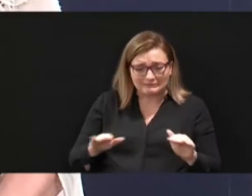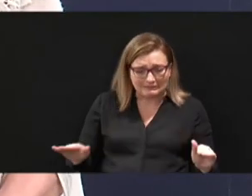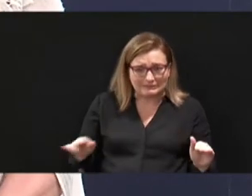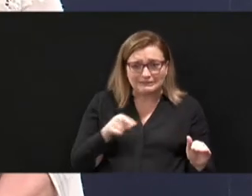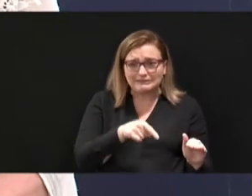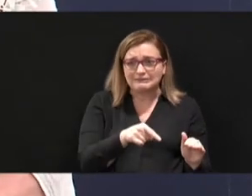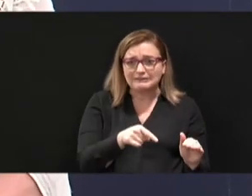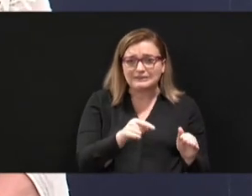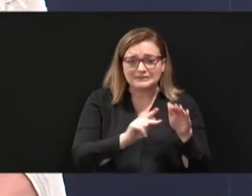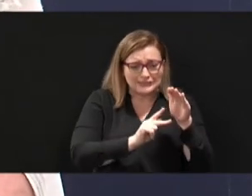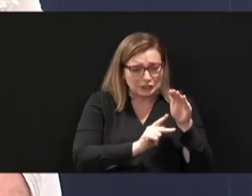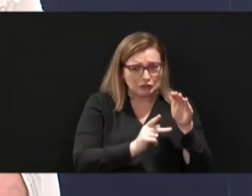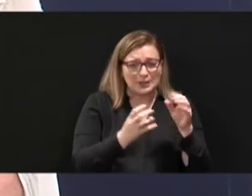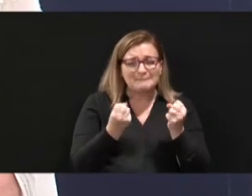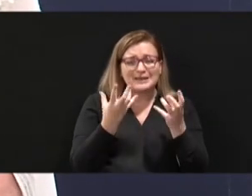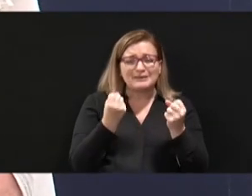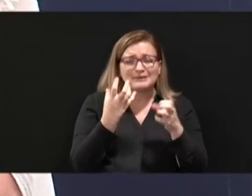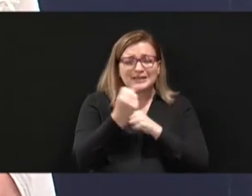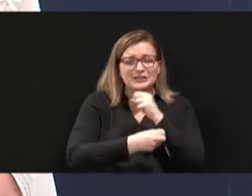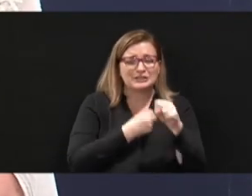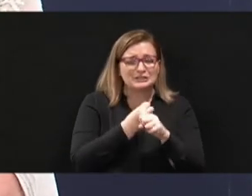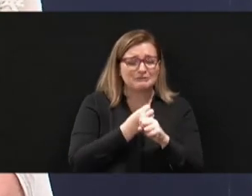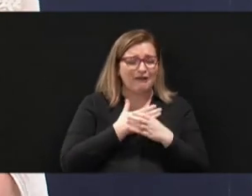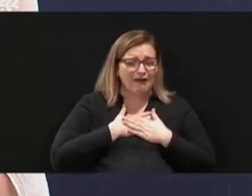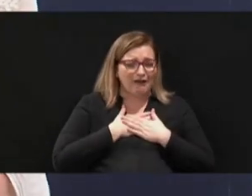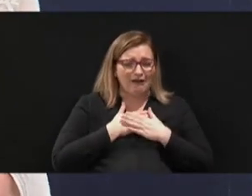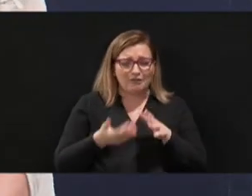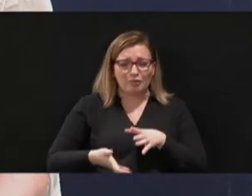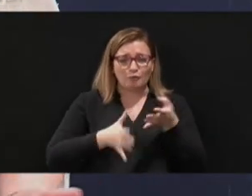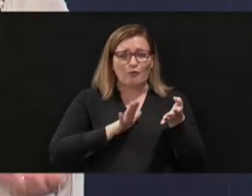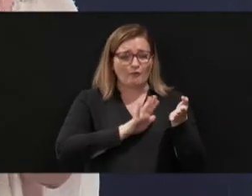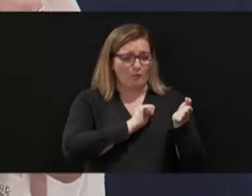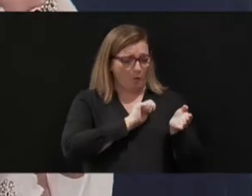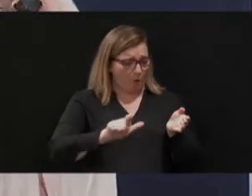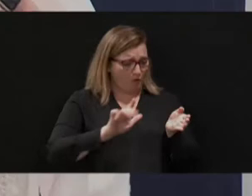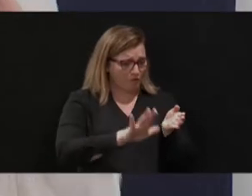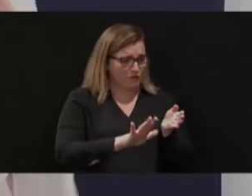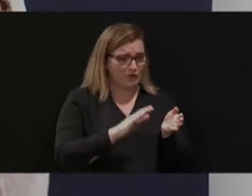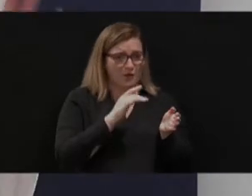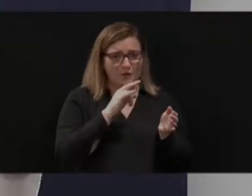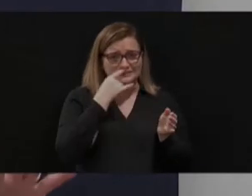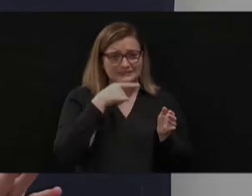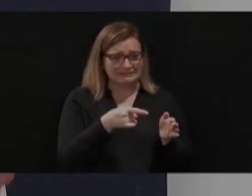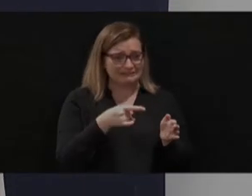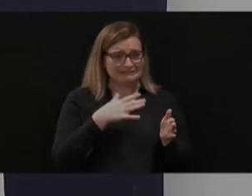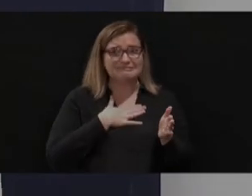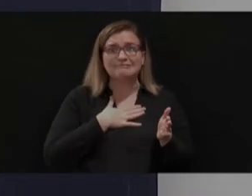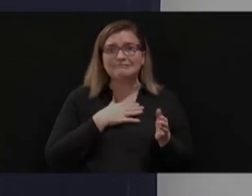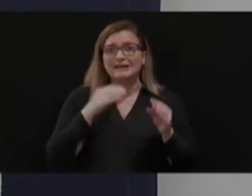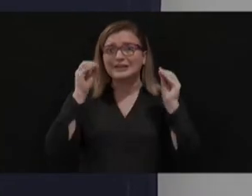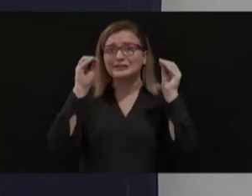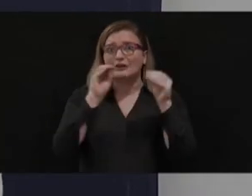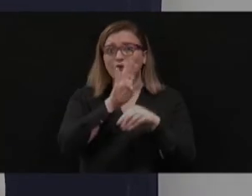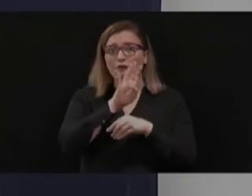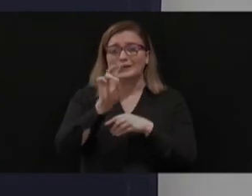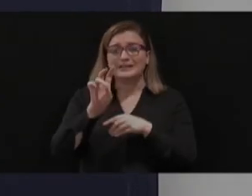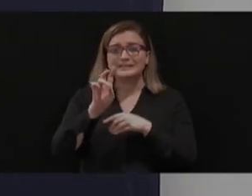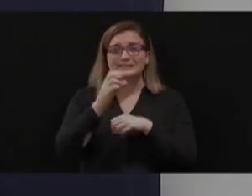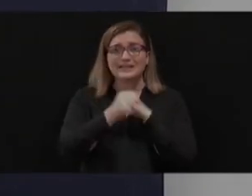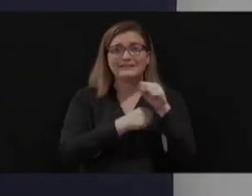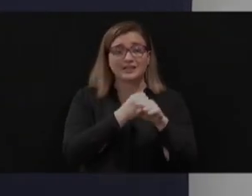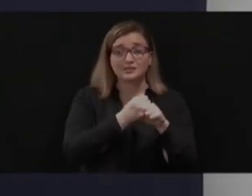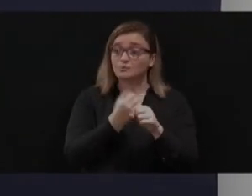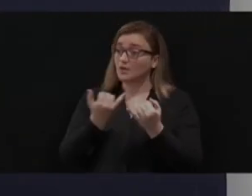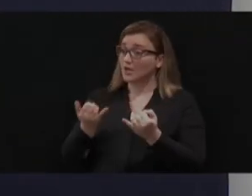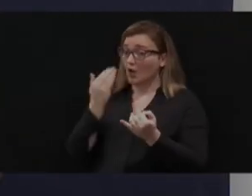I've messed up. She felt so guilty. She taught for 40-some years. I said, it's okay. Now you know it's rough, and